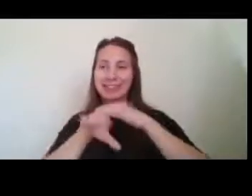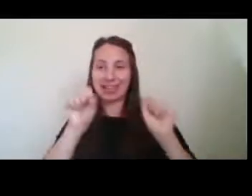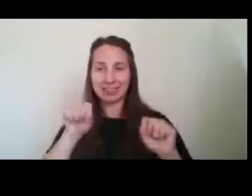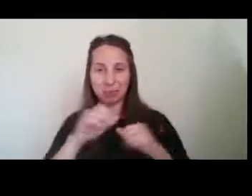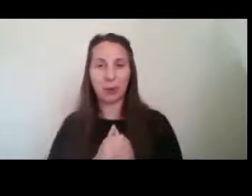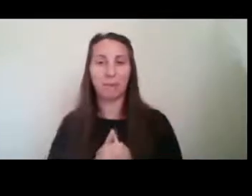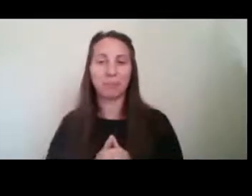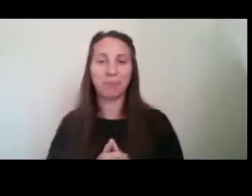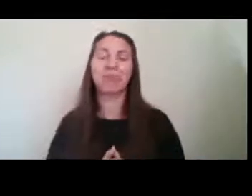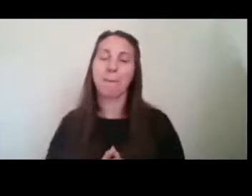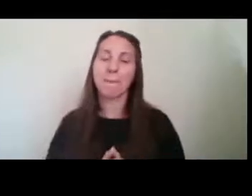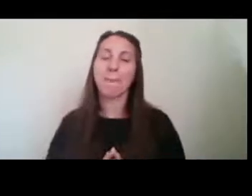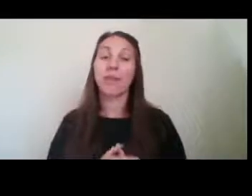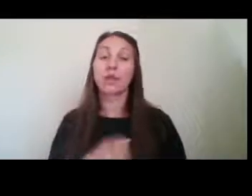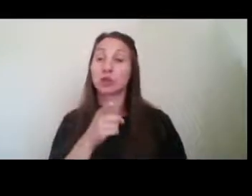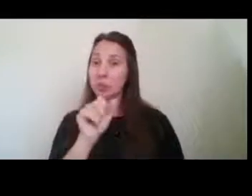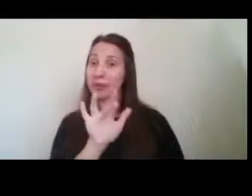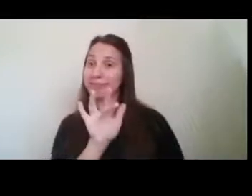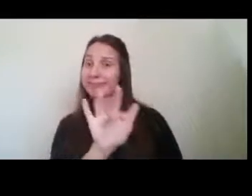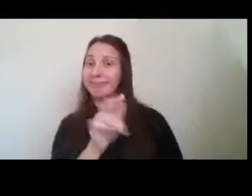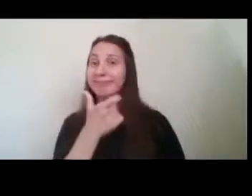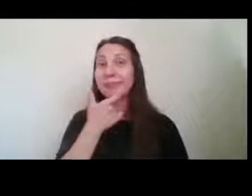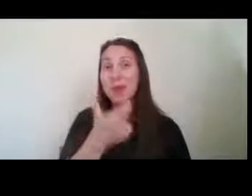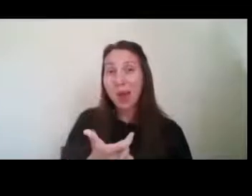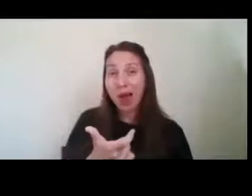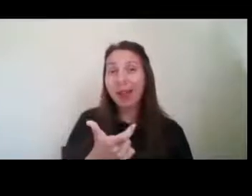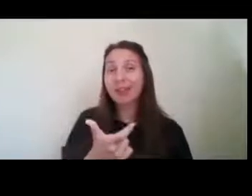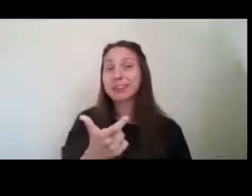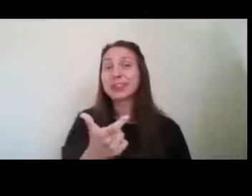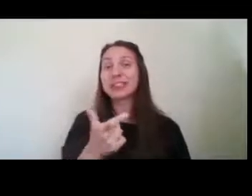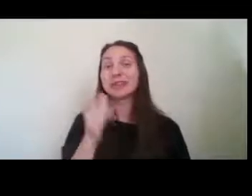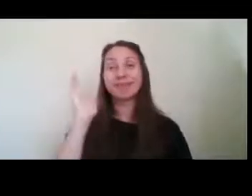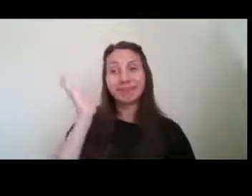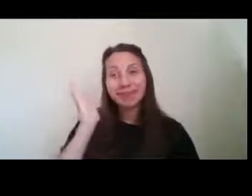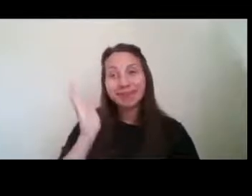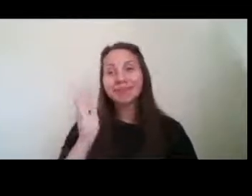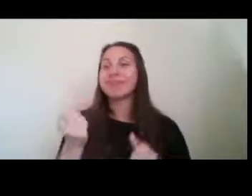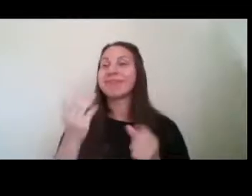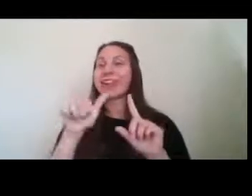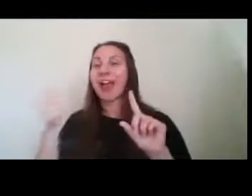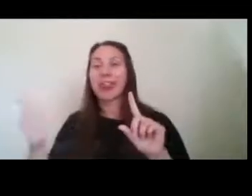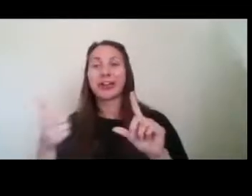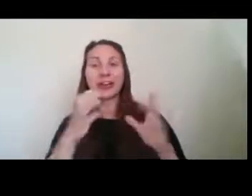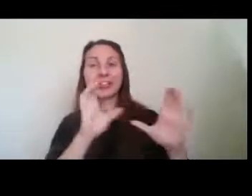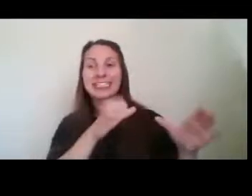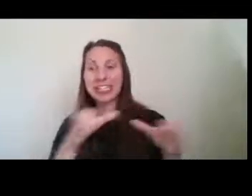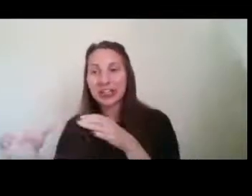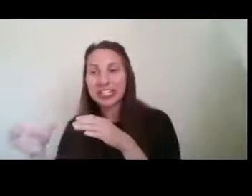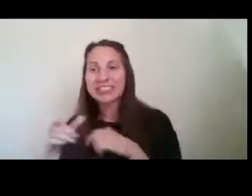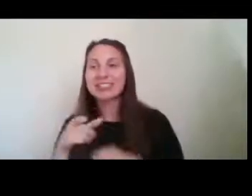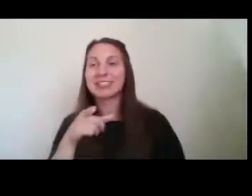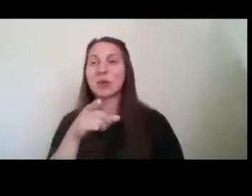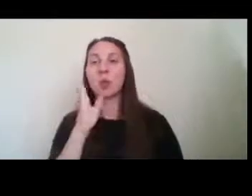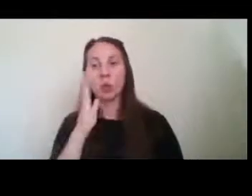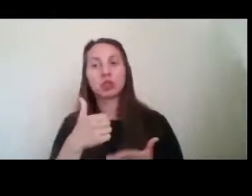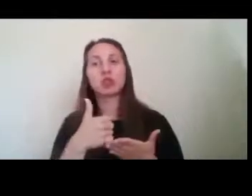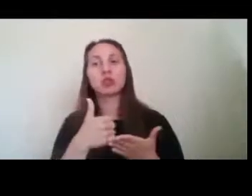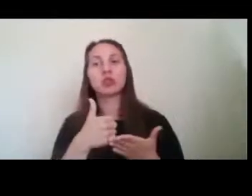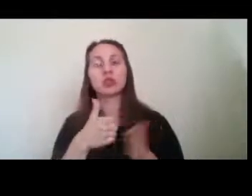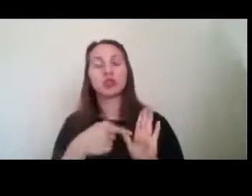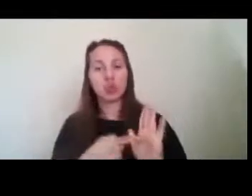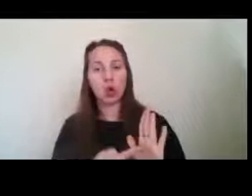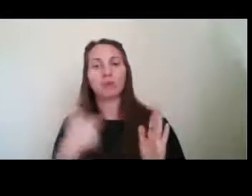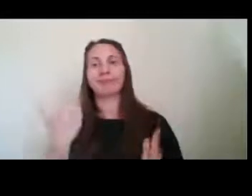and watch that webinar and a whole bunch of other series that we have that takes you through step-by-step how to do your social media